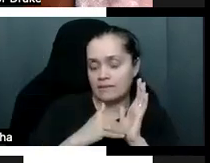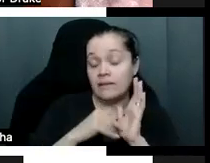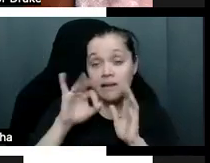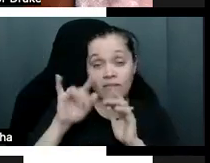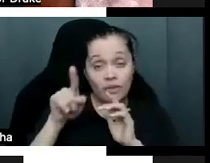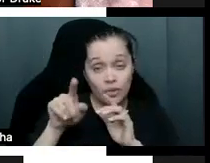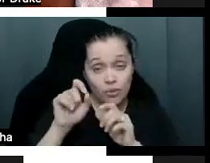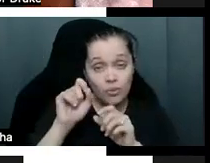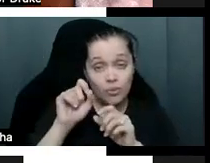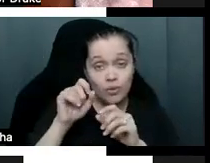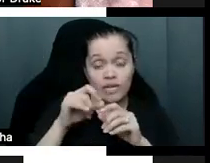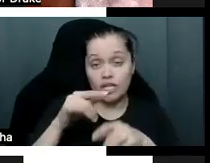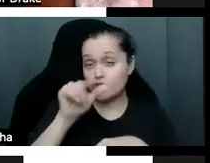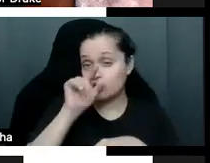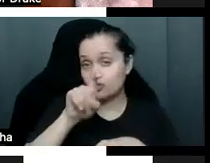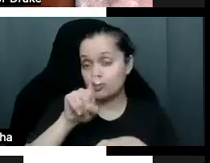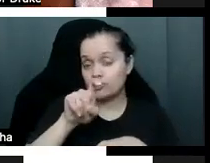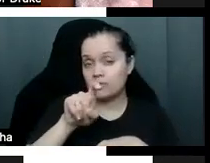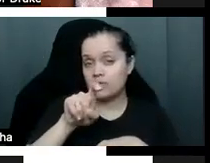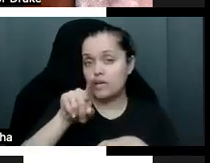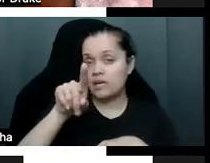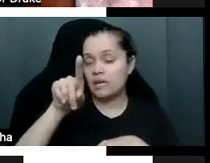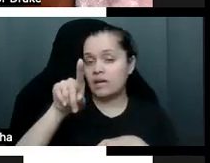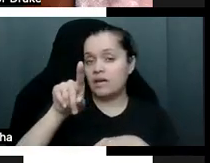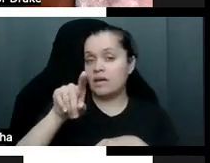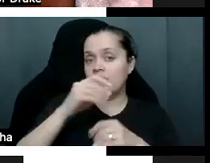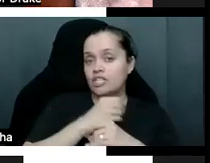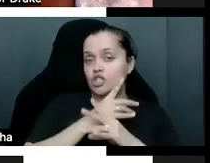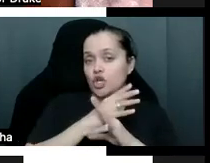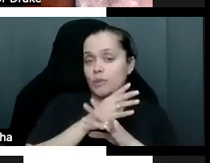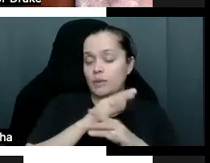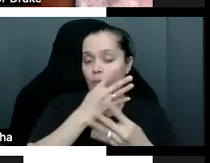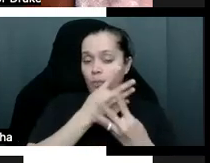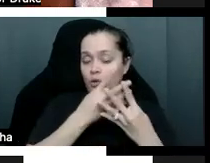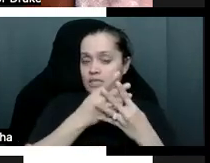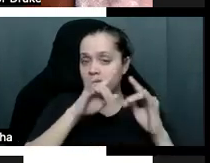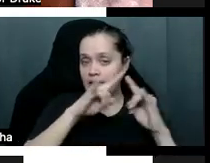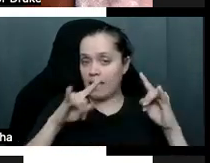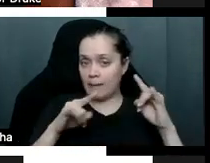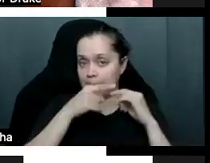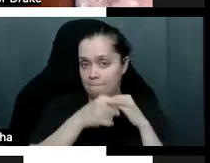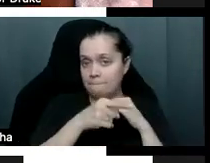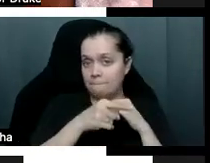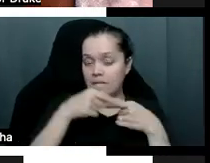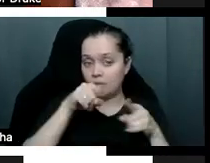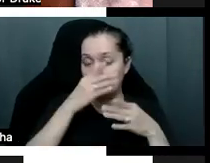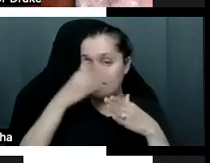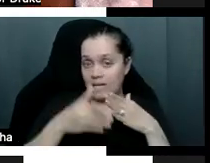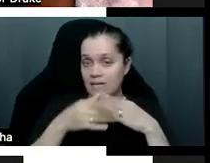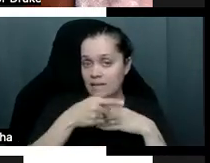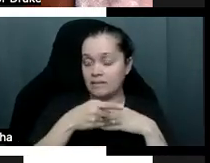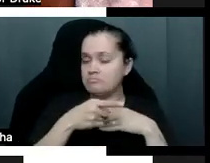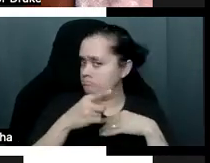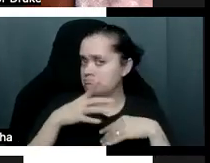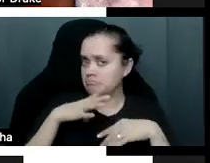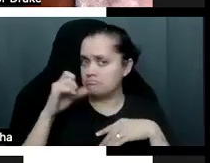a German prison camp, if you're a Russian soldier captured during the war and in a German prison camp when the war ended, okay, you